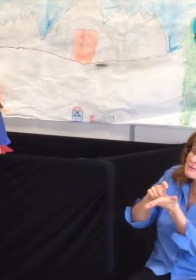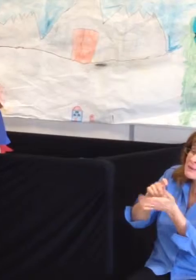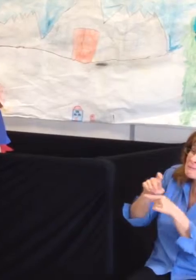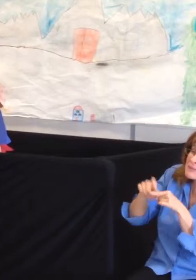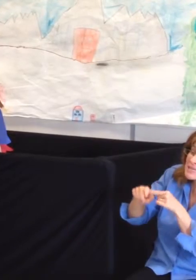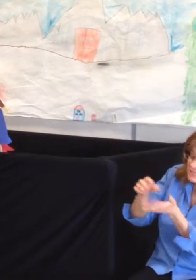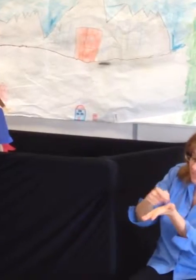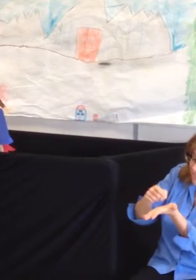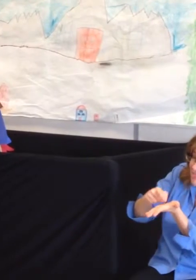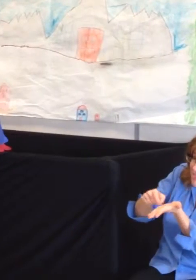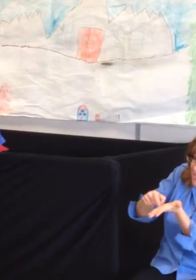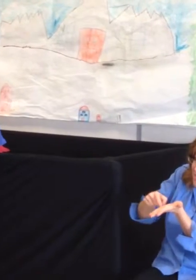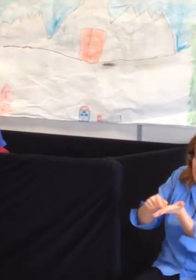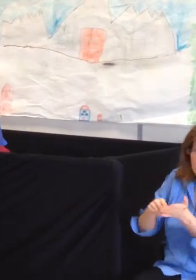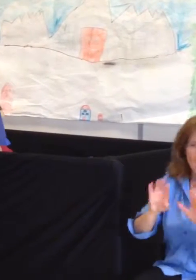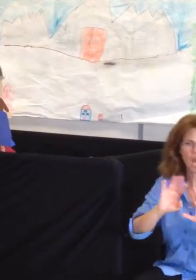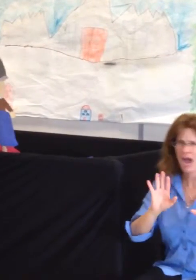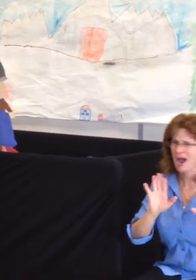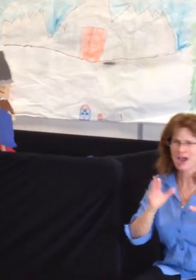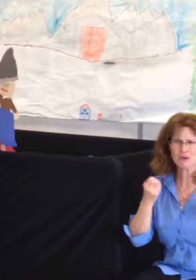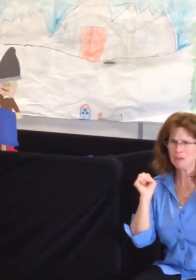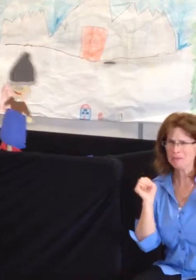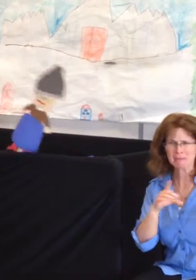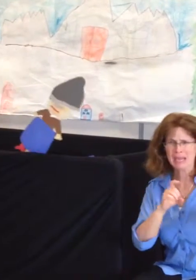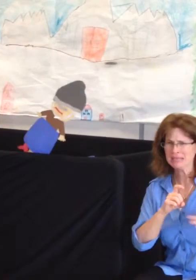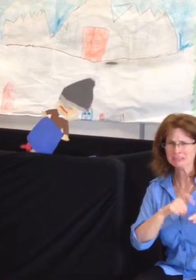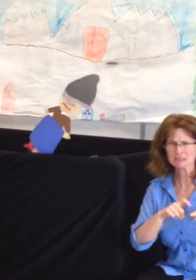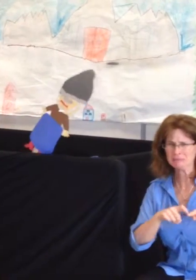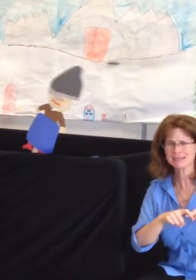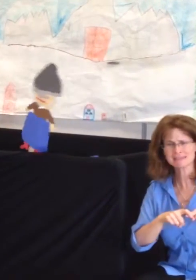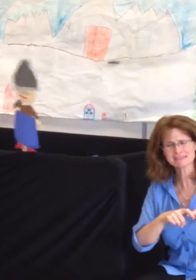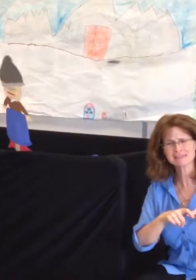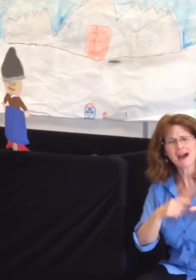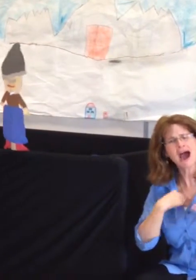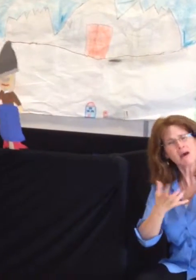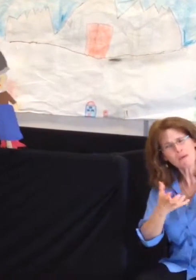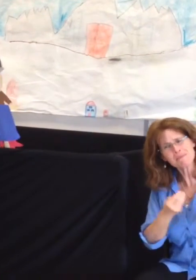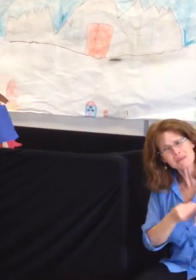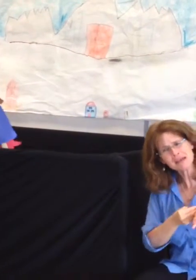want money." "But these are